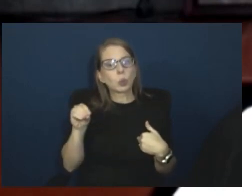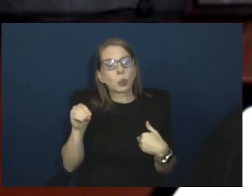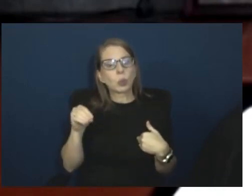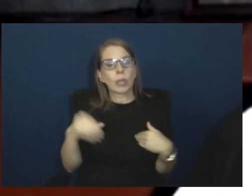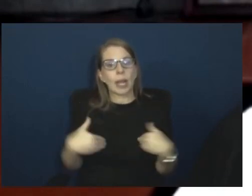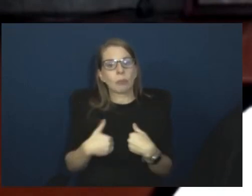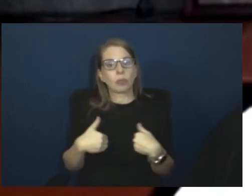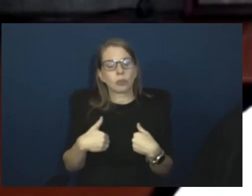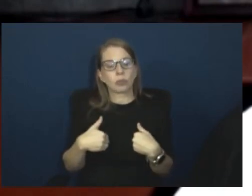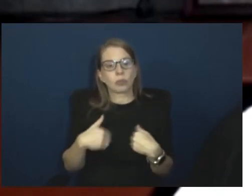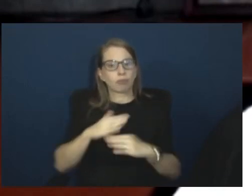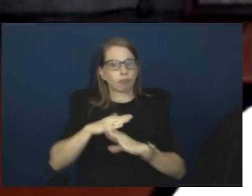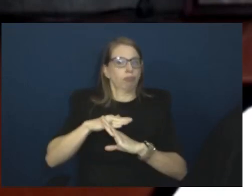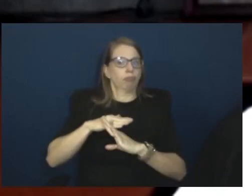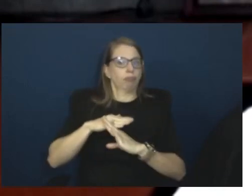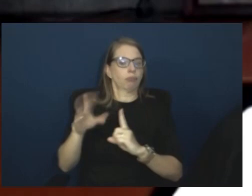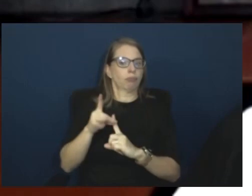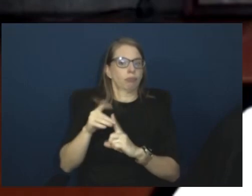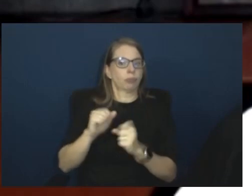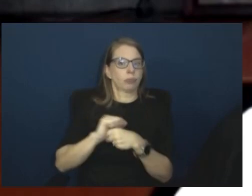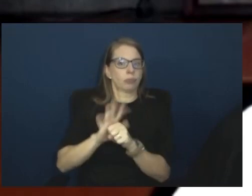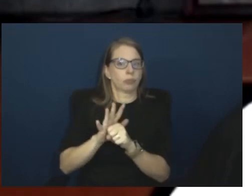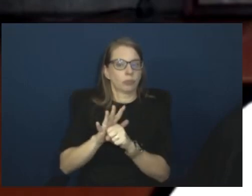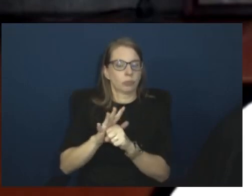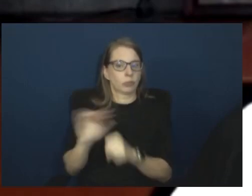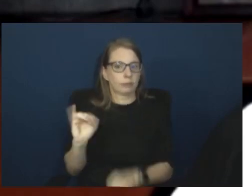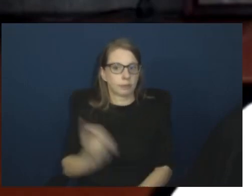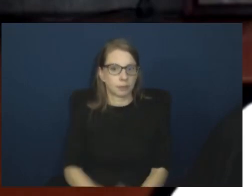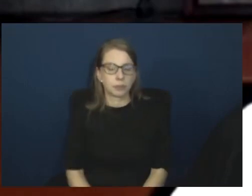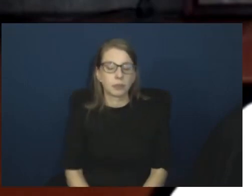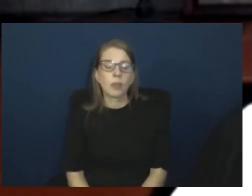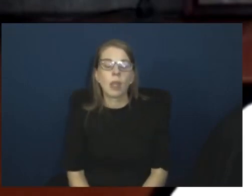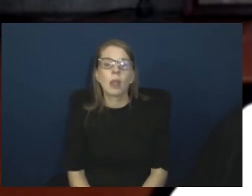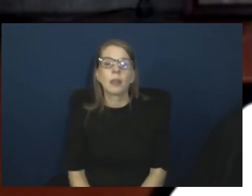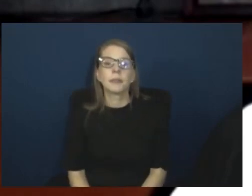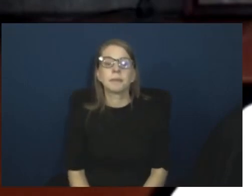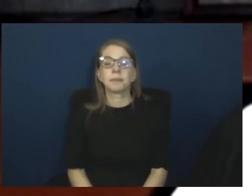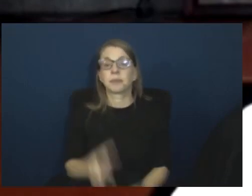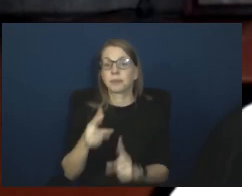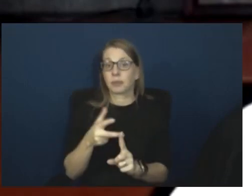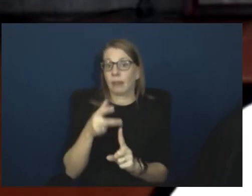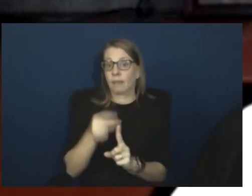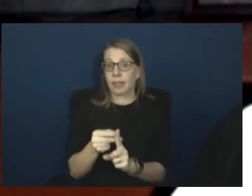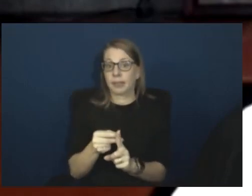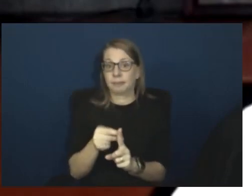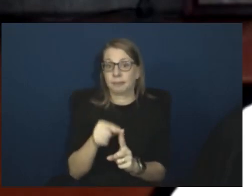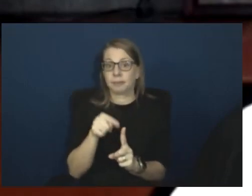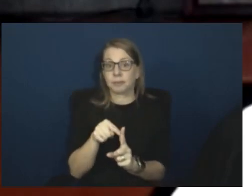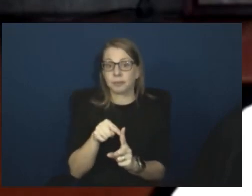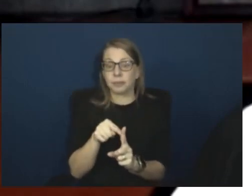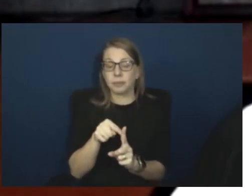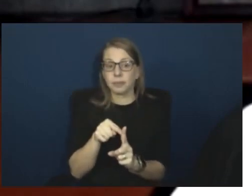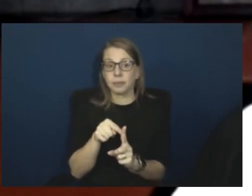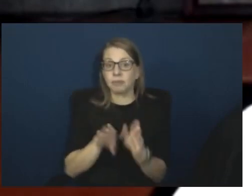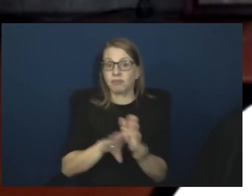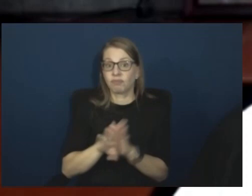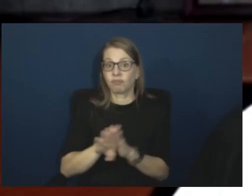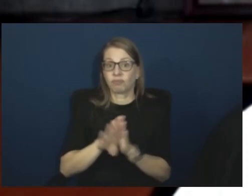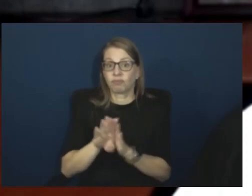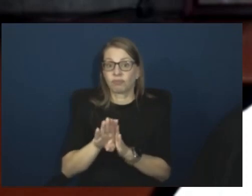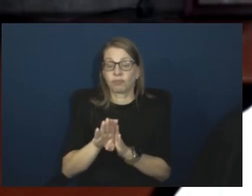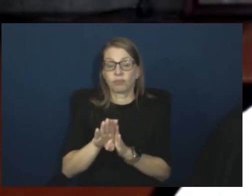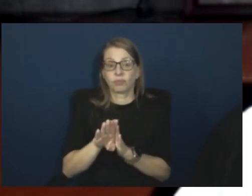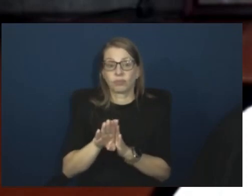against SARS-CoV-2 infections. And the vaccine is a vaccine which was developed